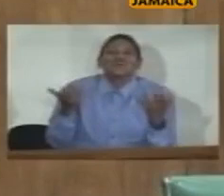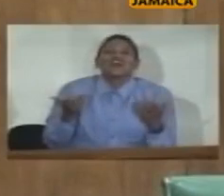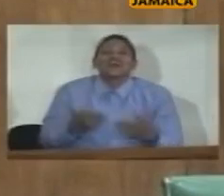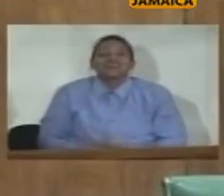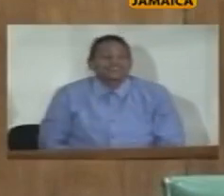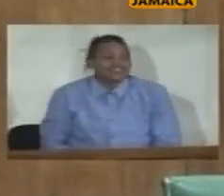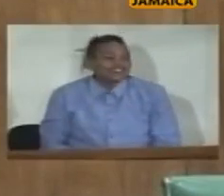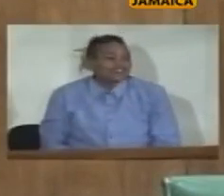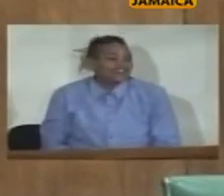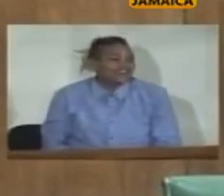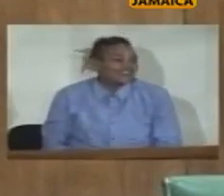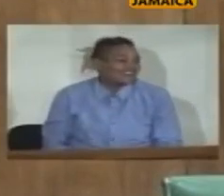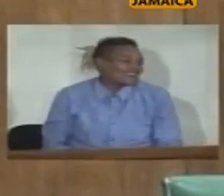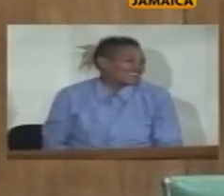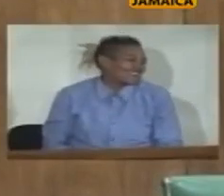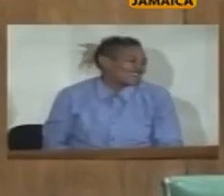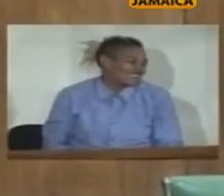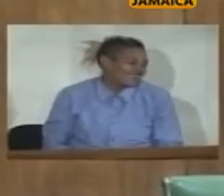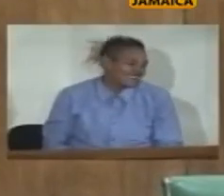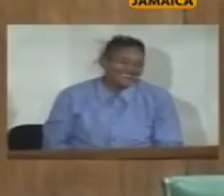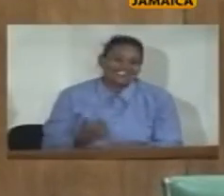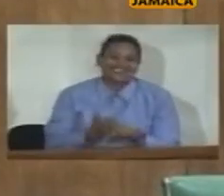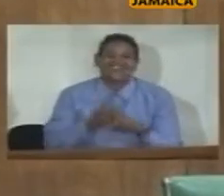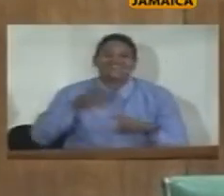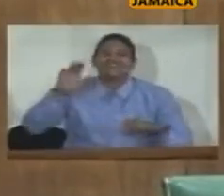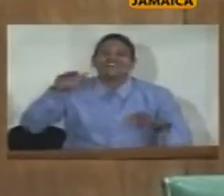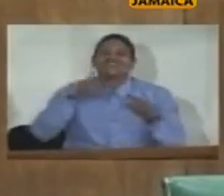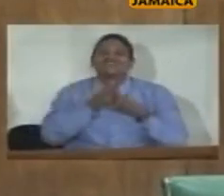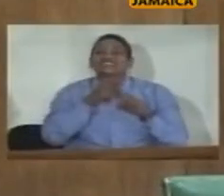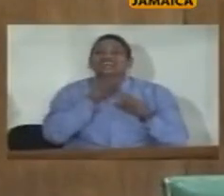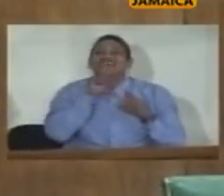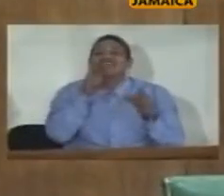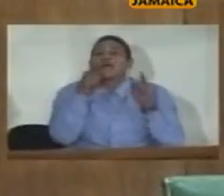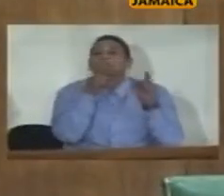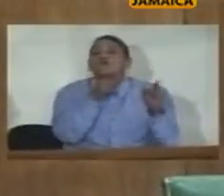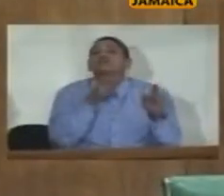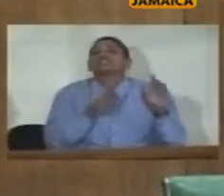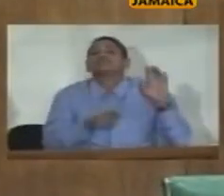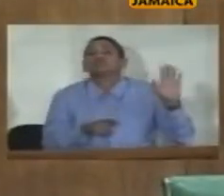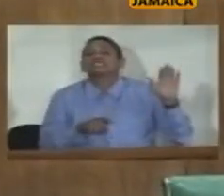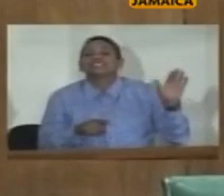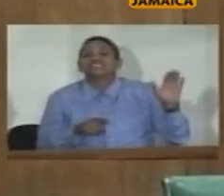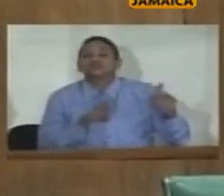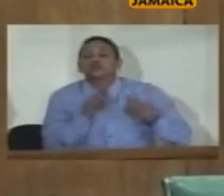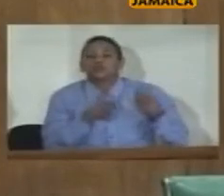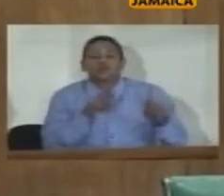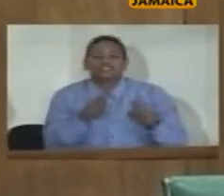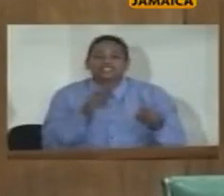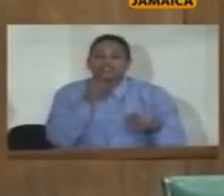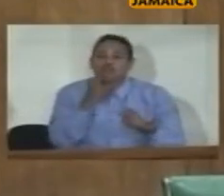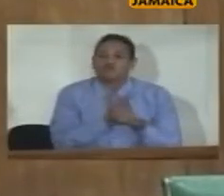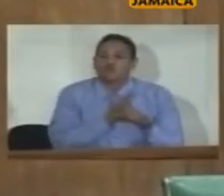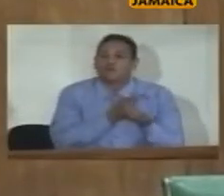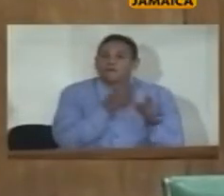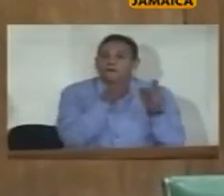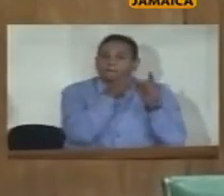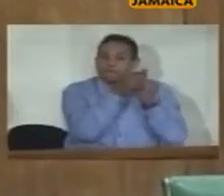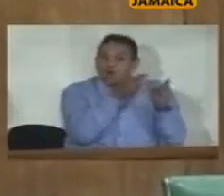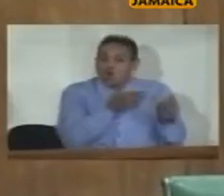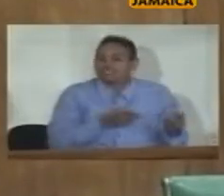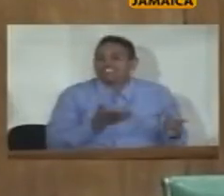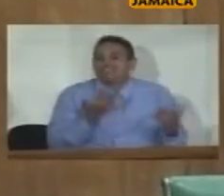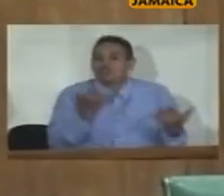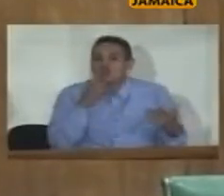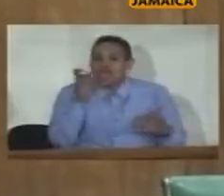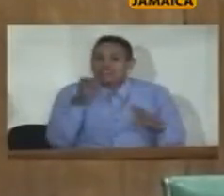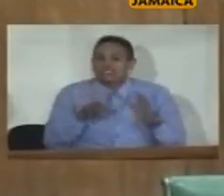the House leader was ascribing motive to his questions, improper motive, and now that he's asked him to